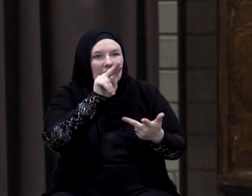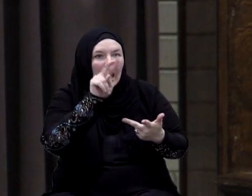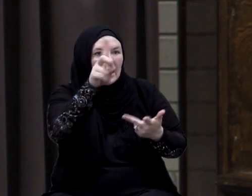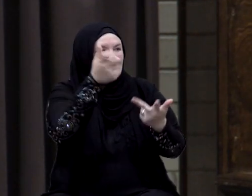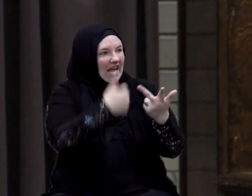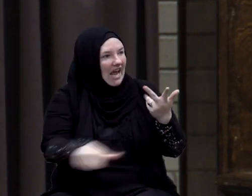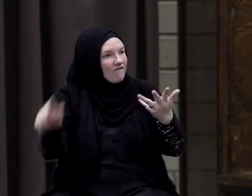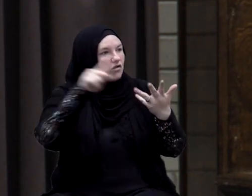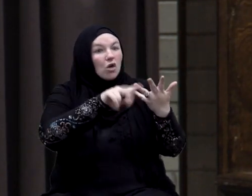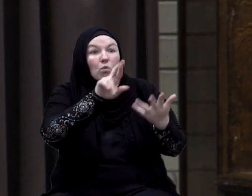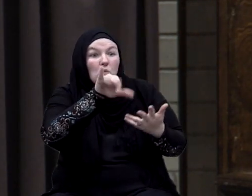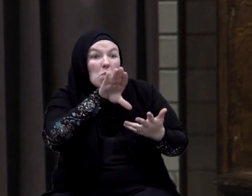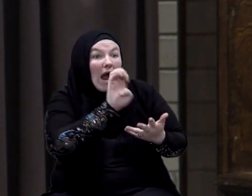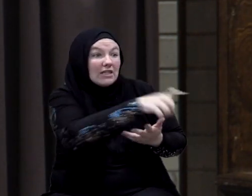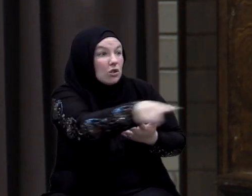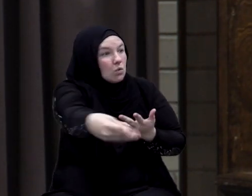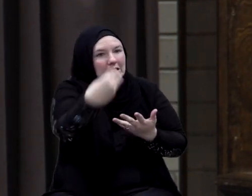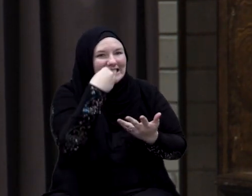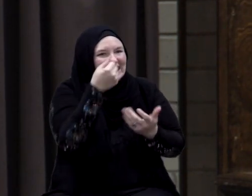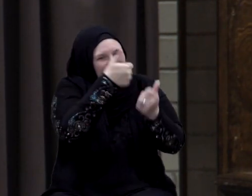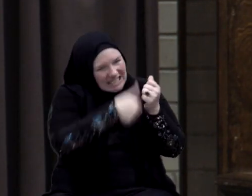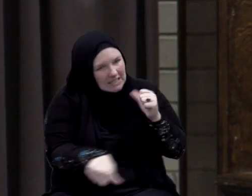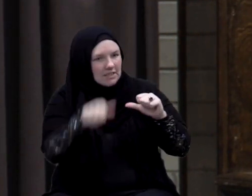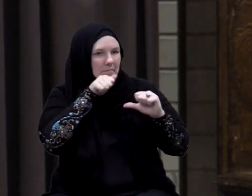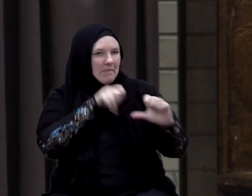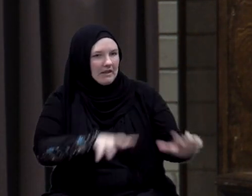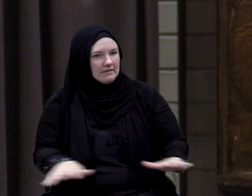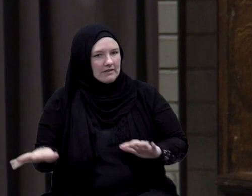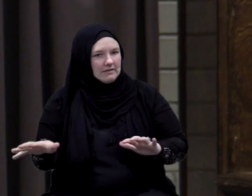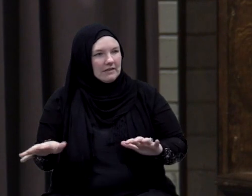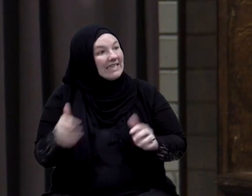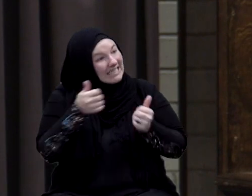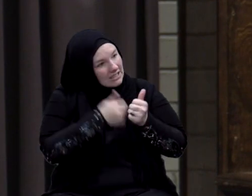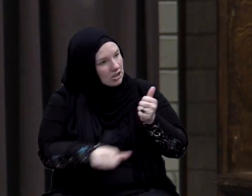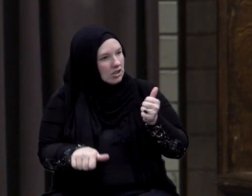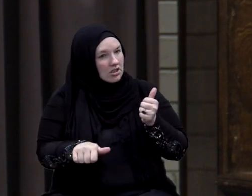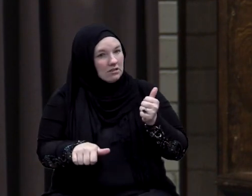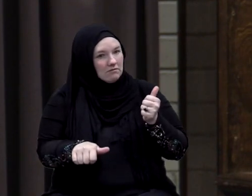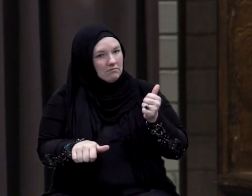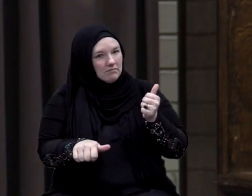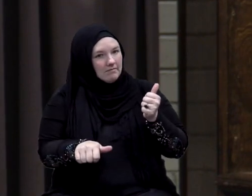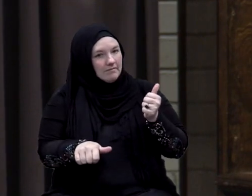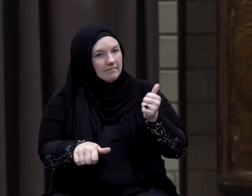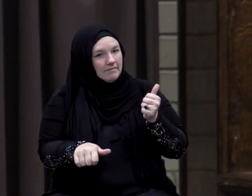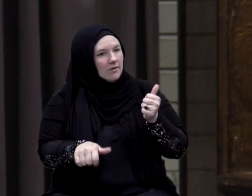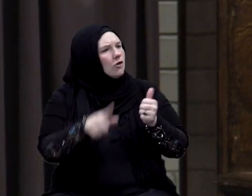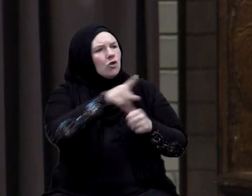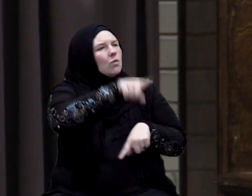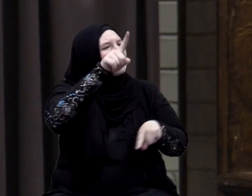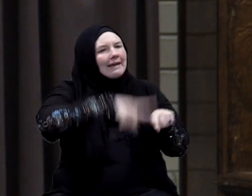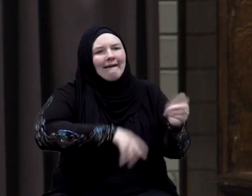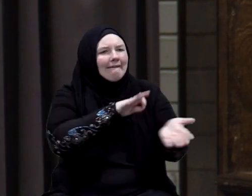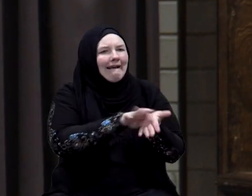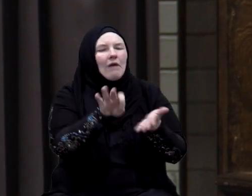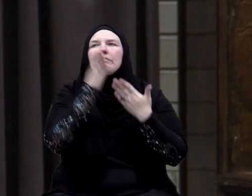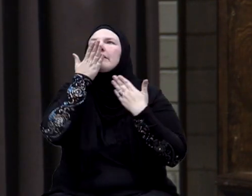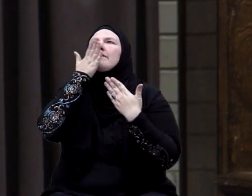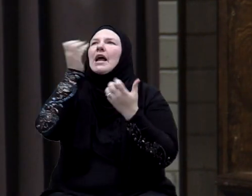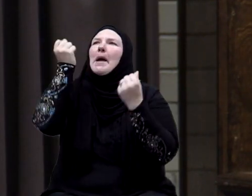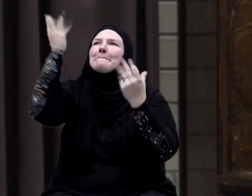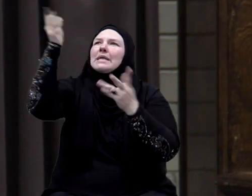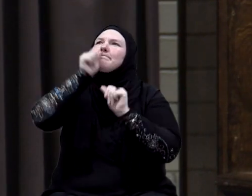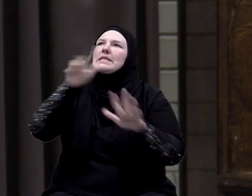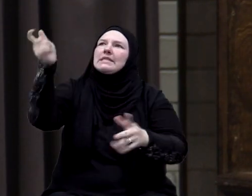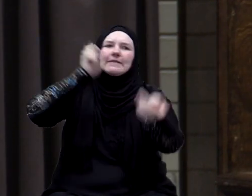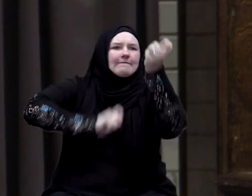us, it would have taken billions and billions of pages. You could not carry it, you could not open it, you